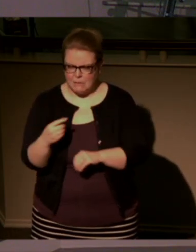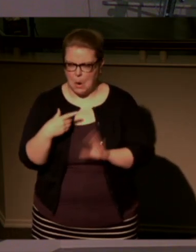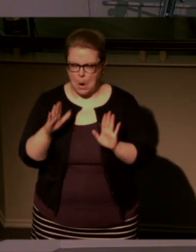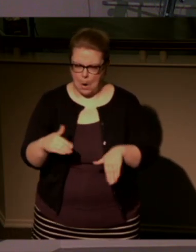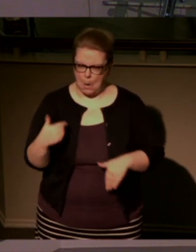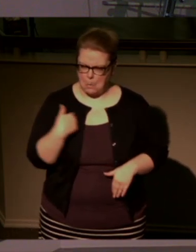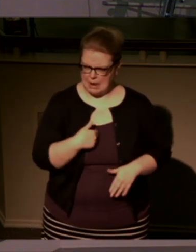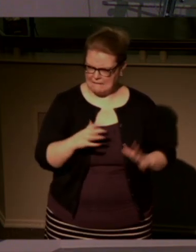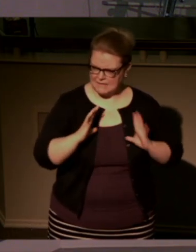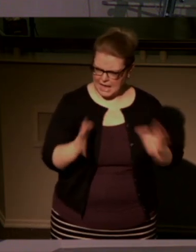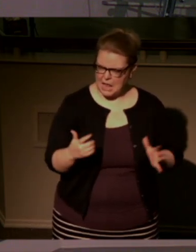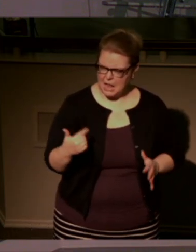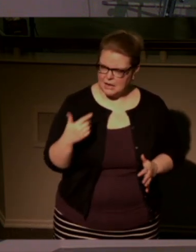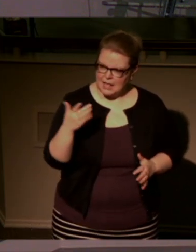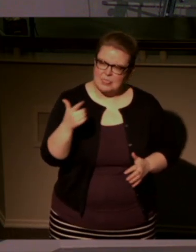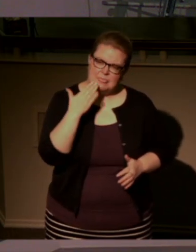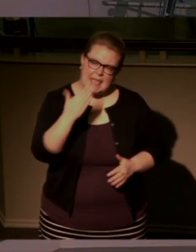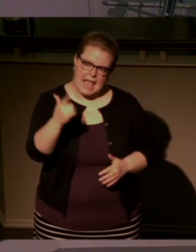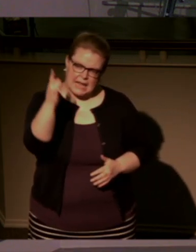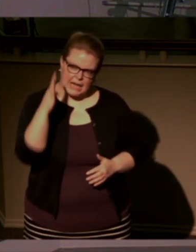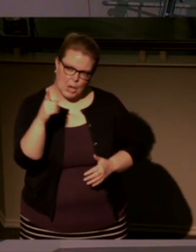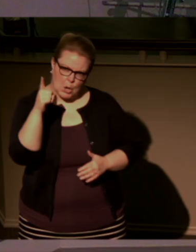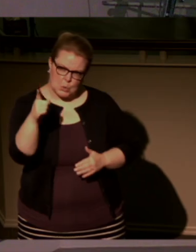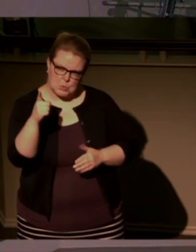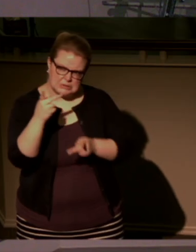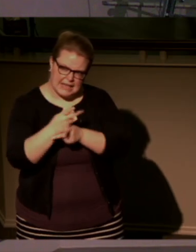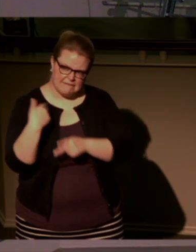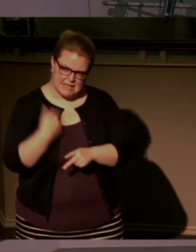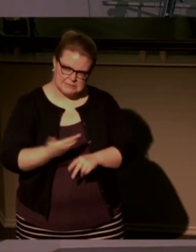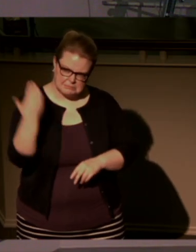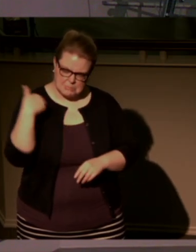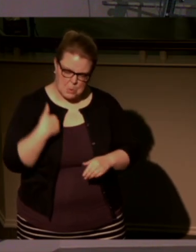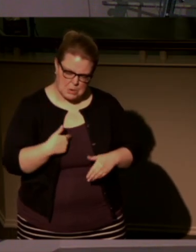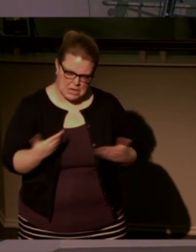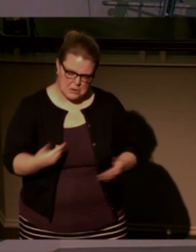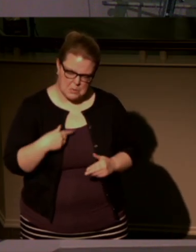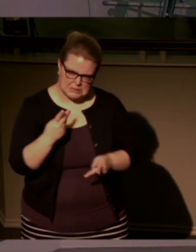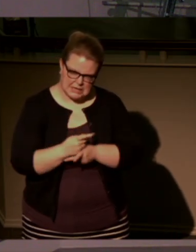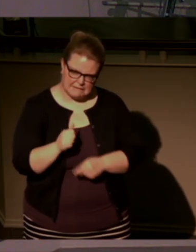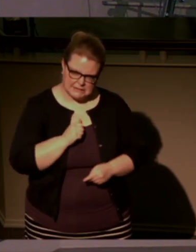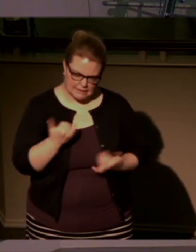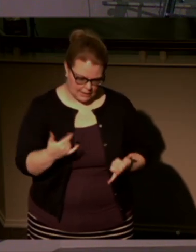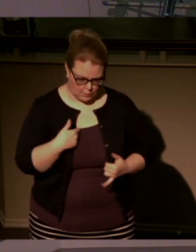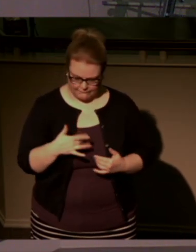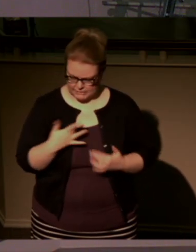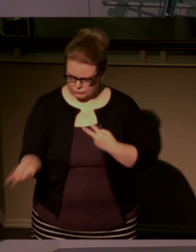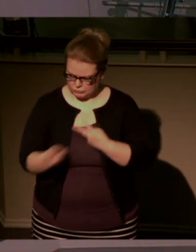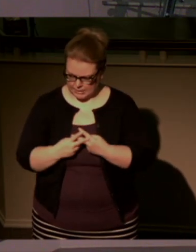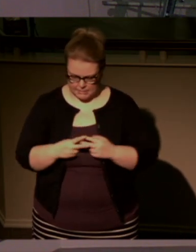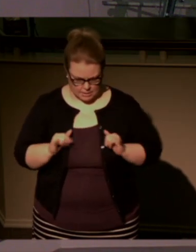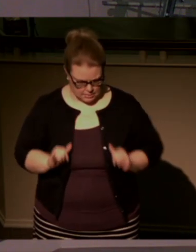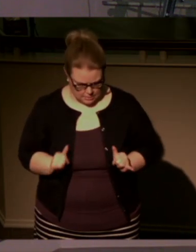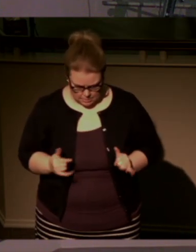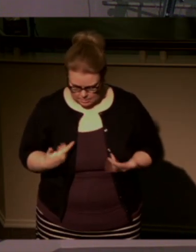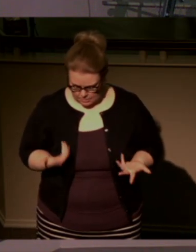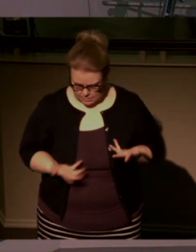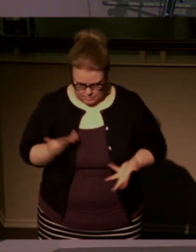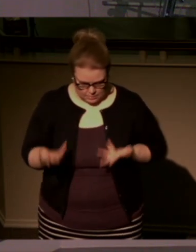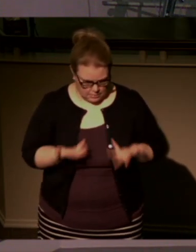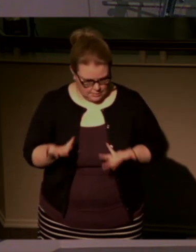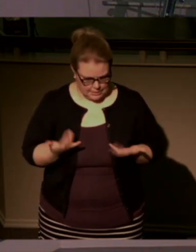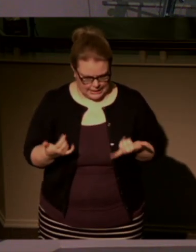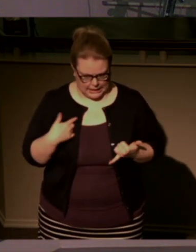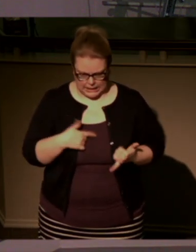handle this now. God got us here. We can handle this. And now you're pinned up against the sea, and you're not